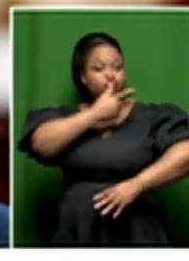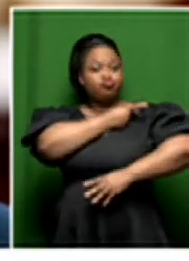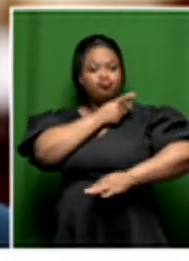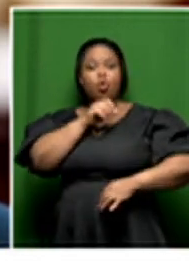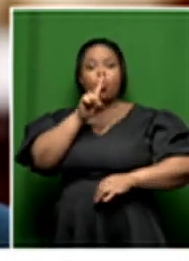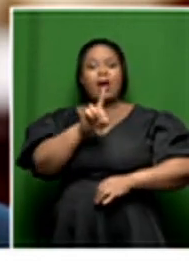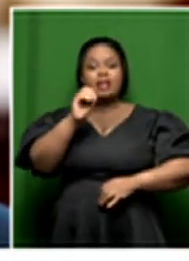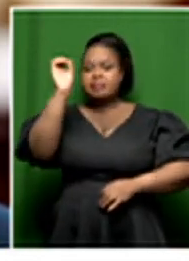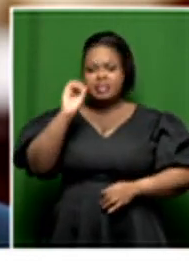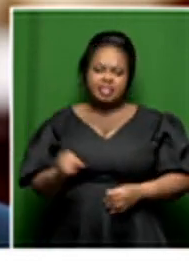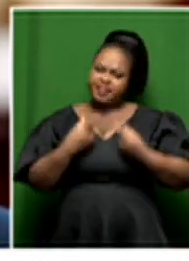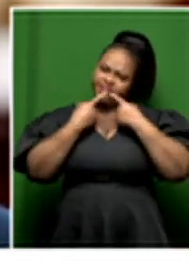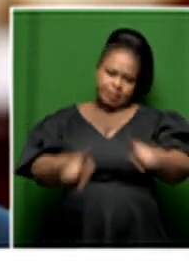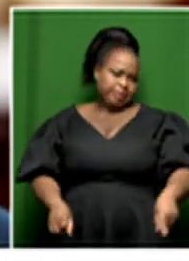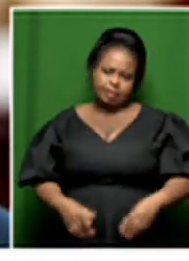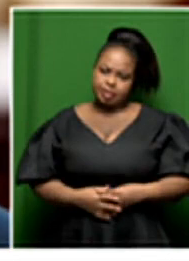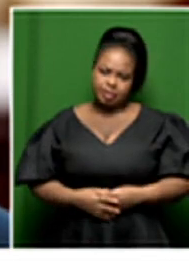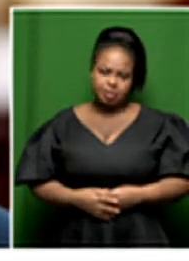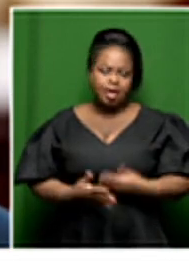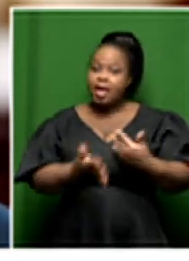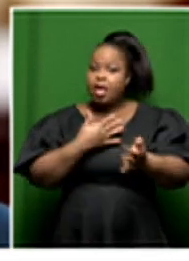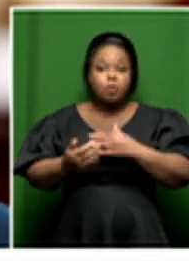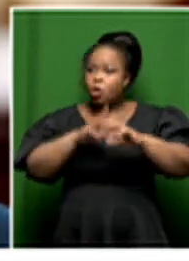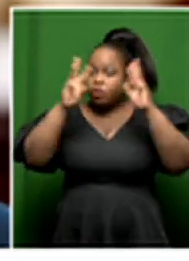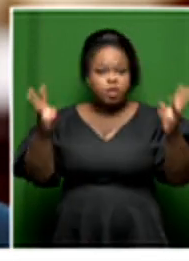is currently used globally.